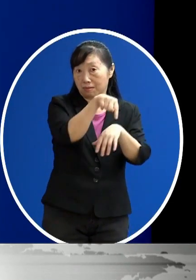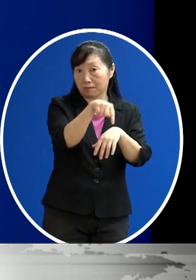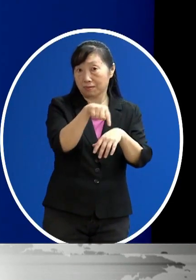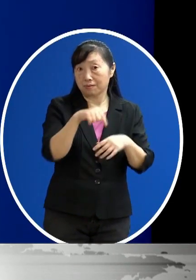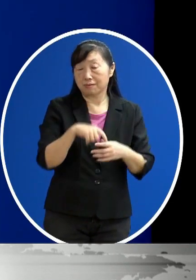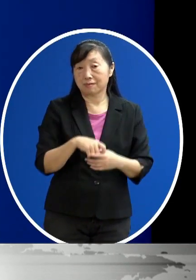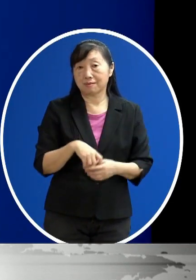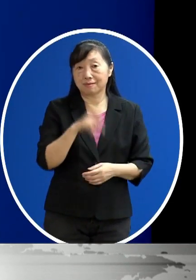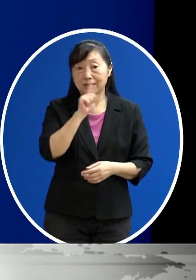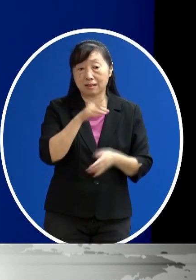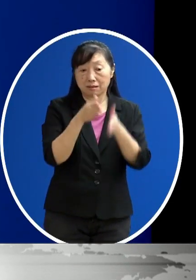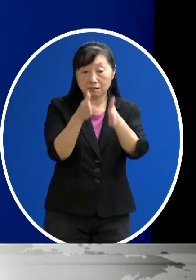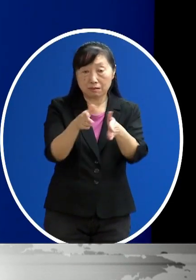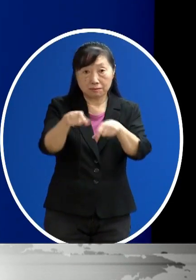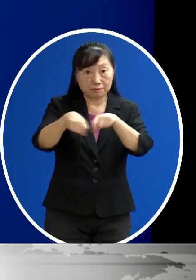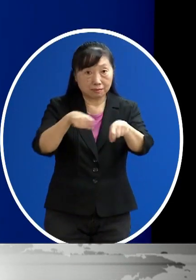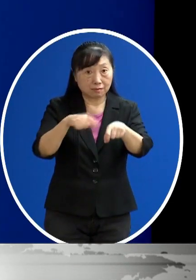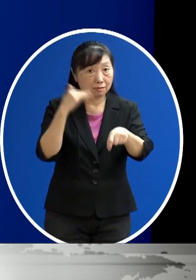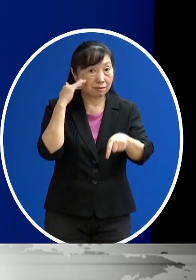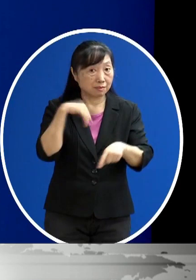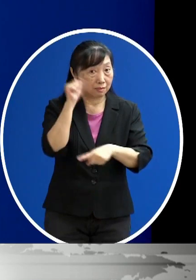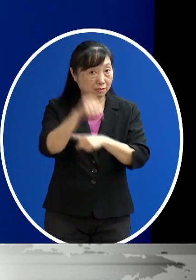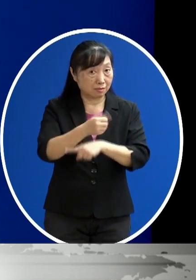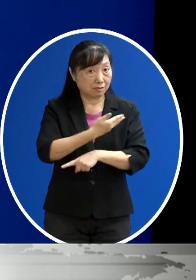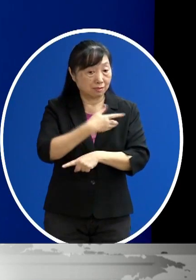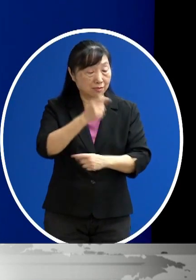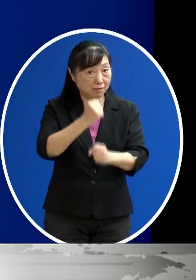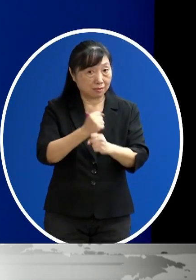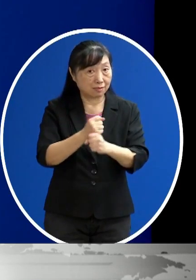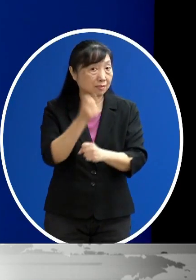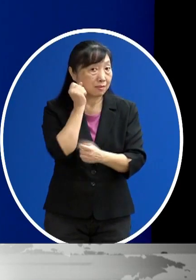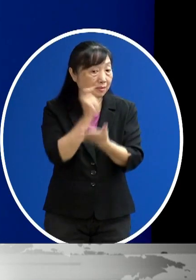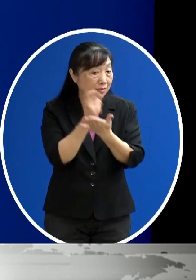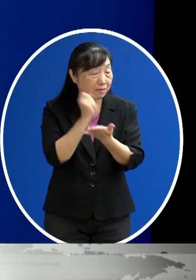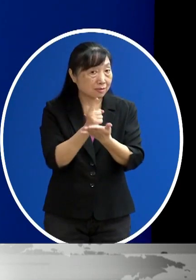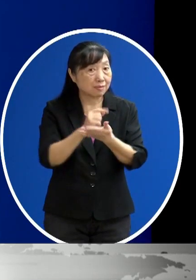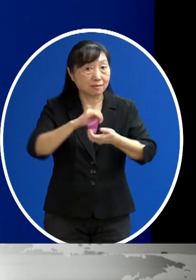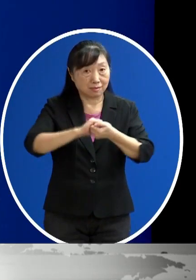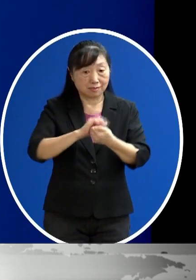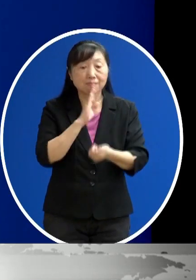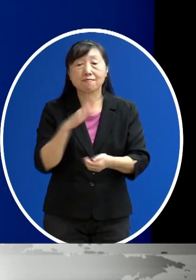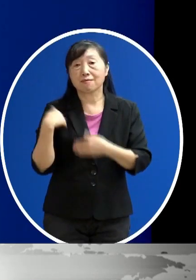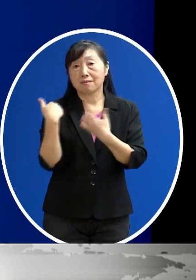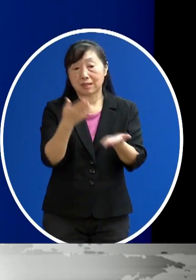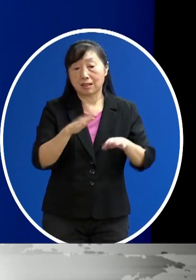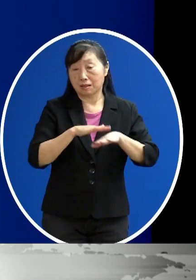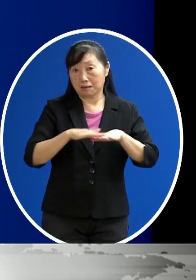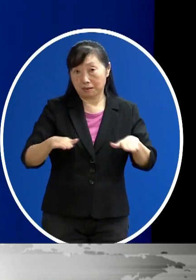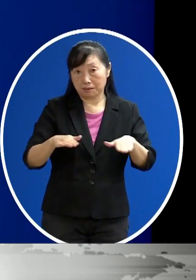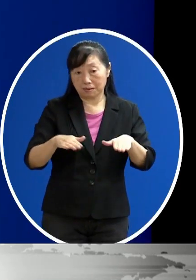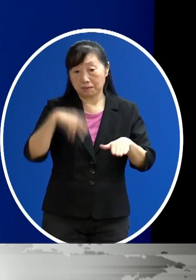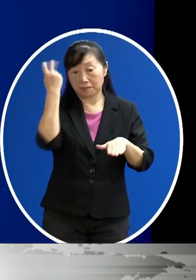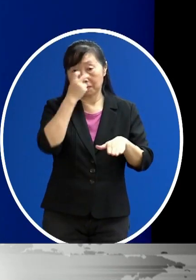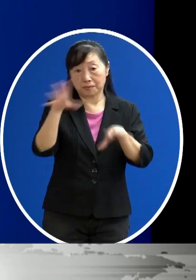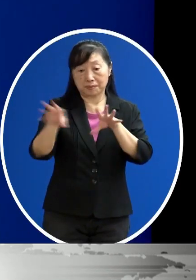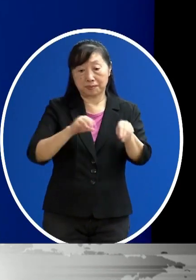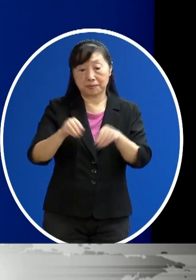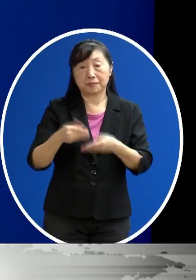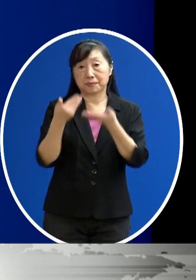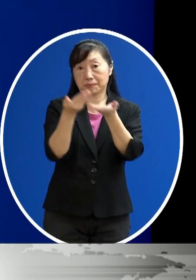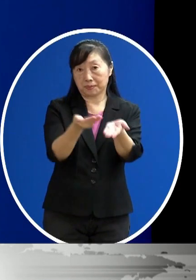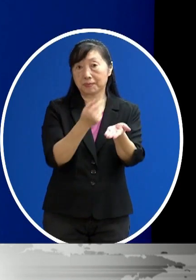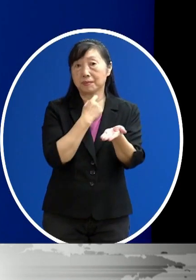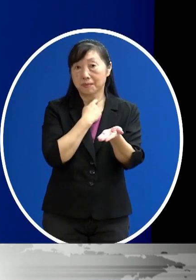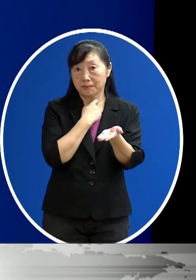period, the drug manufacturer must provide a safety monitoring report every month. In addition, within one year, the drug